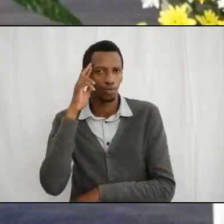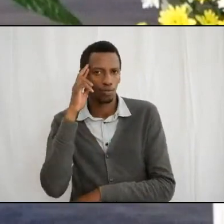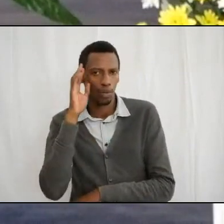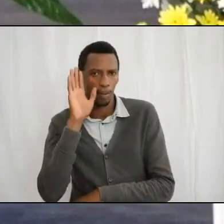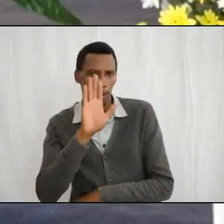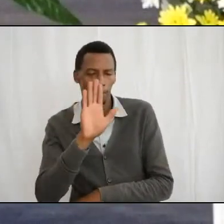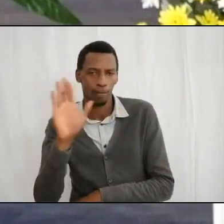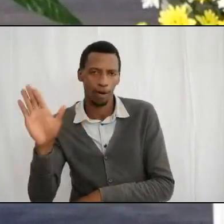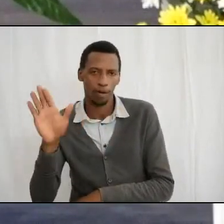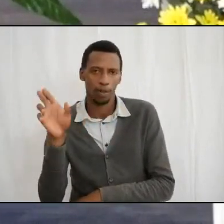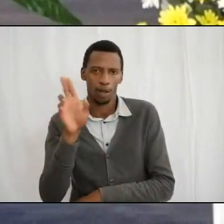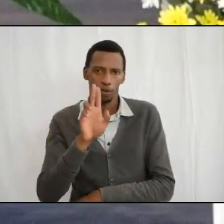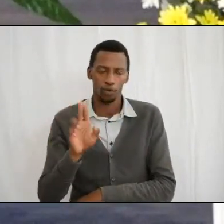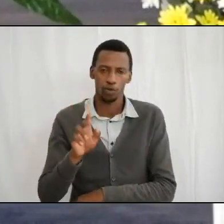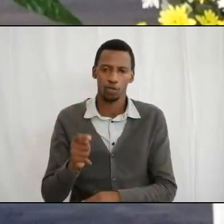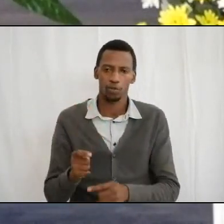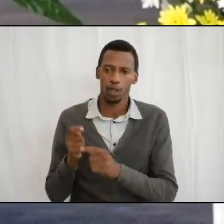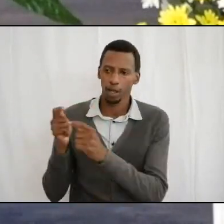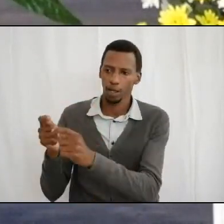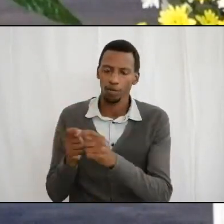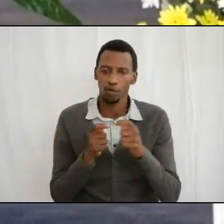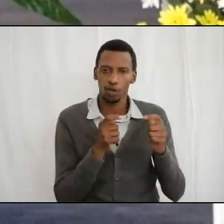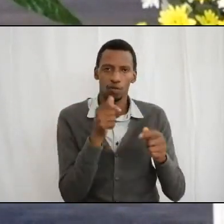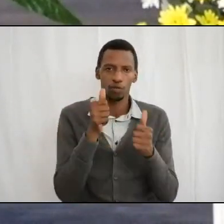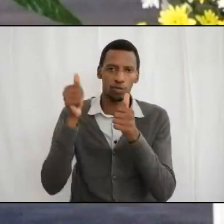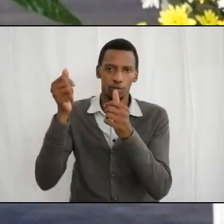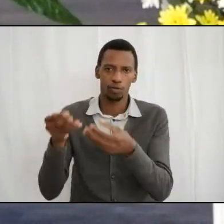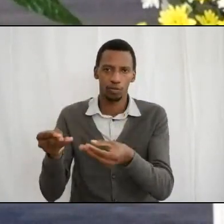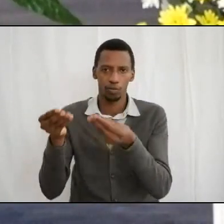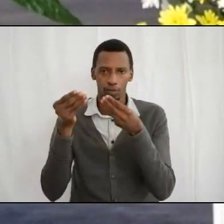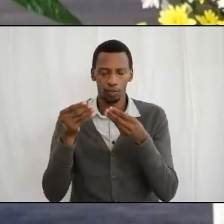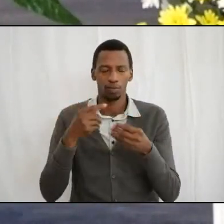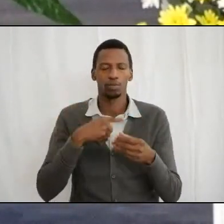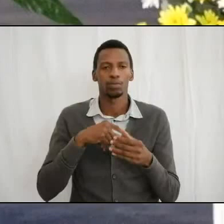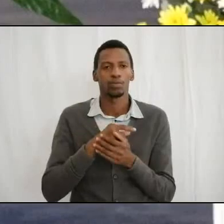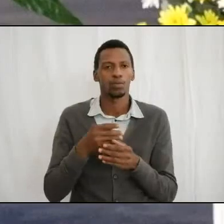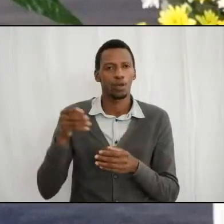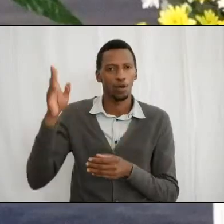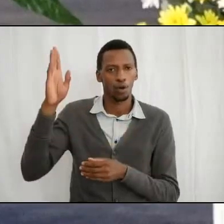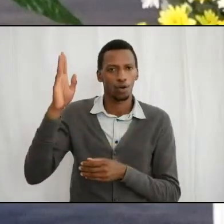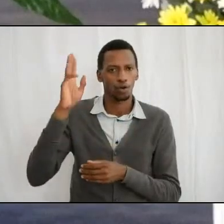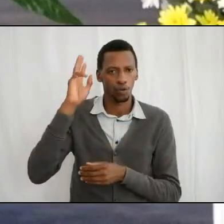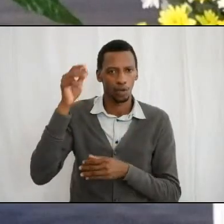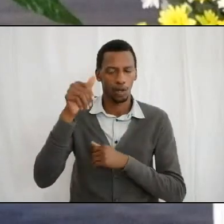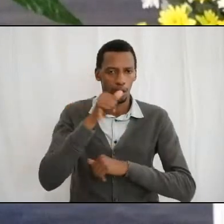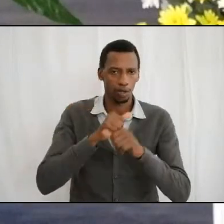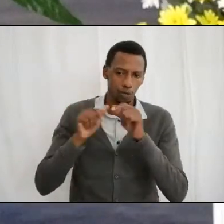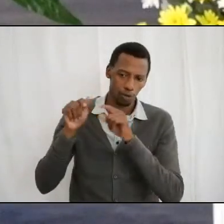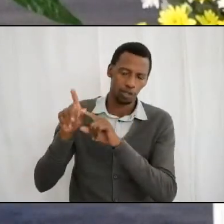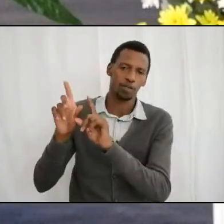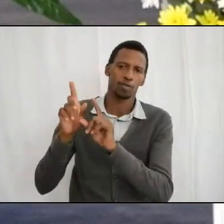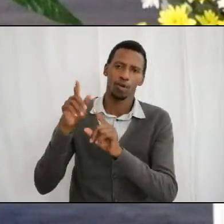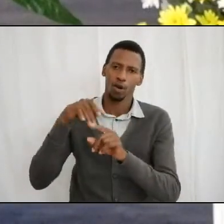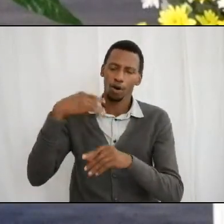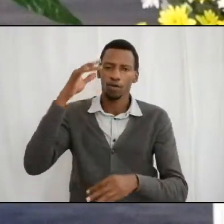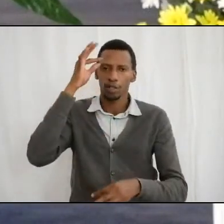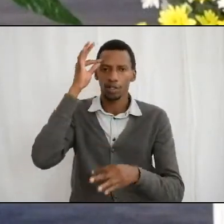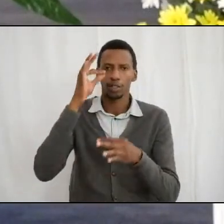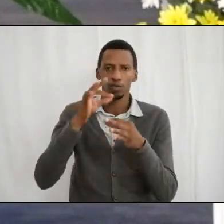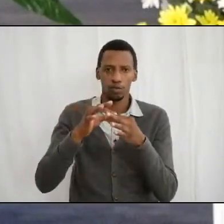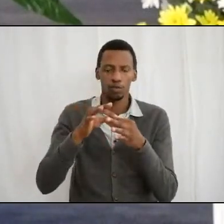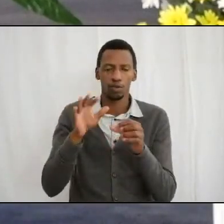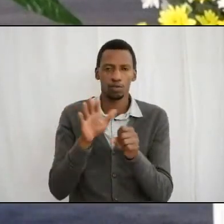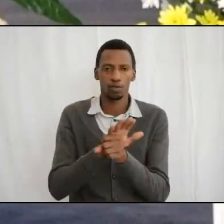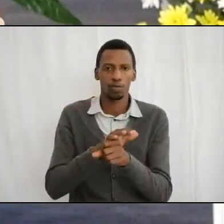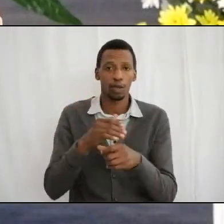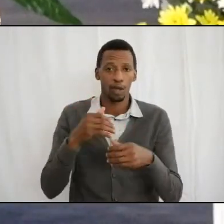has given us. And so he will do his part. God is always faithful. So there is a role for prayer, but there is a